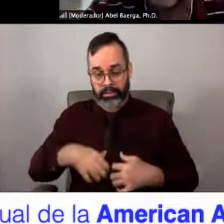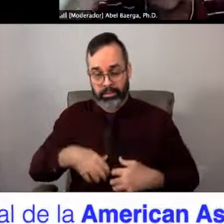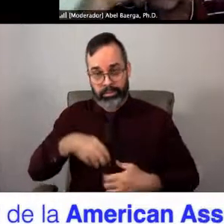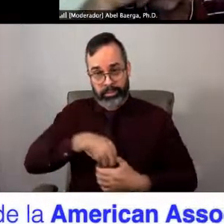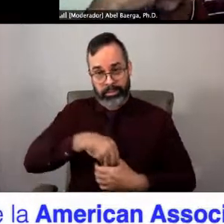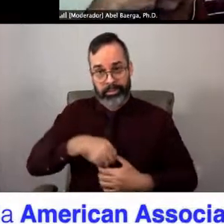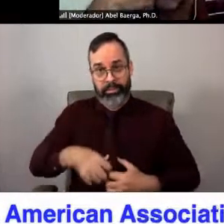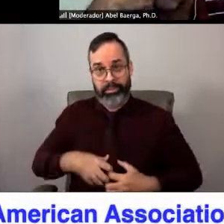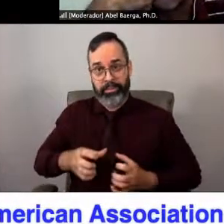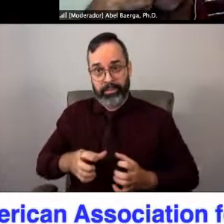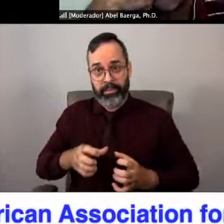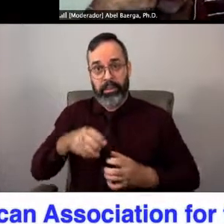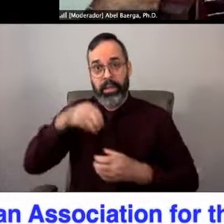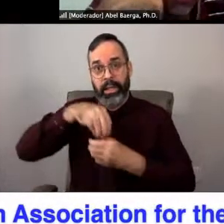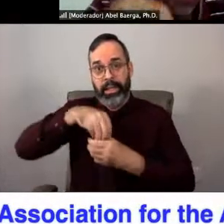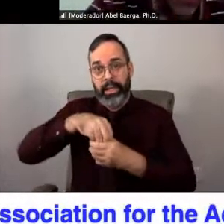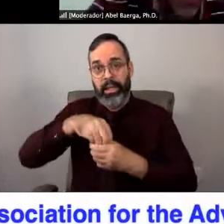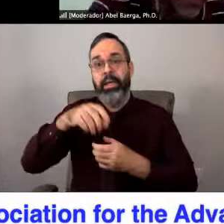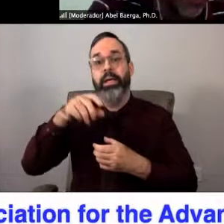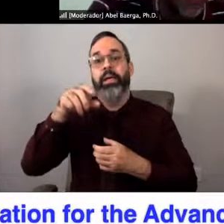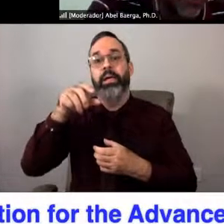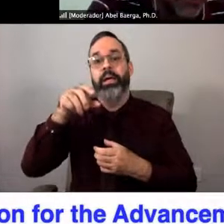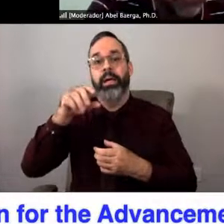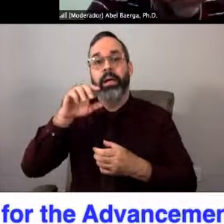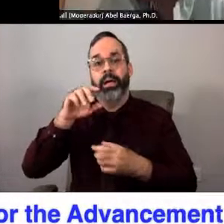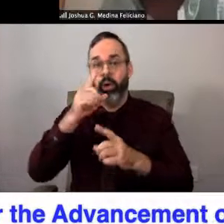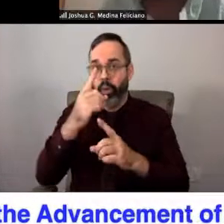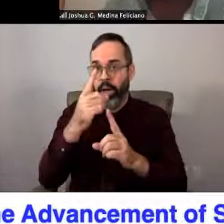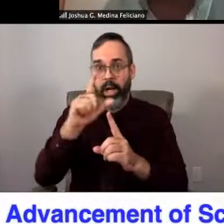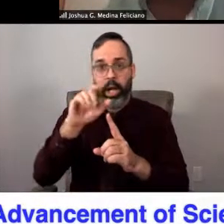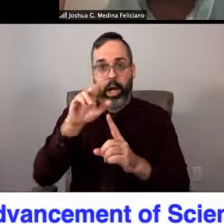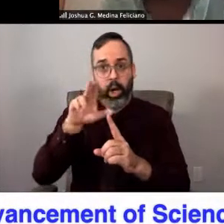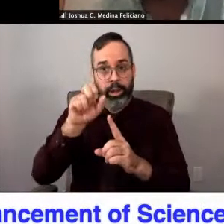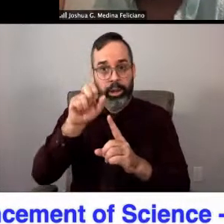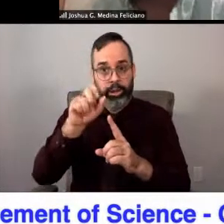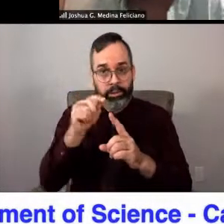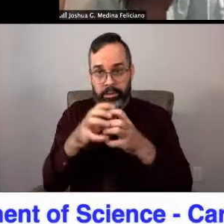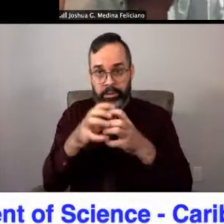located within a locus, or that are? No, not at all. No.